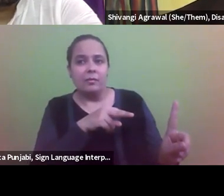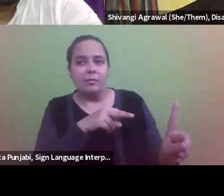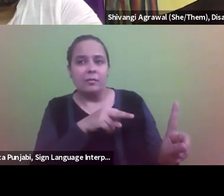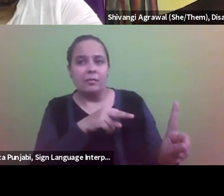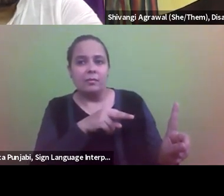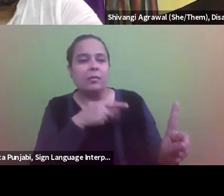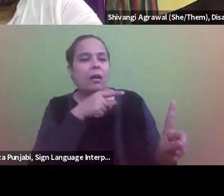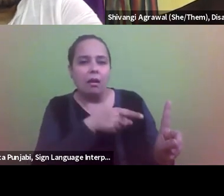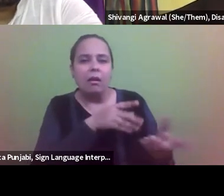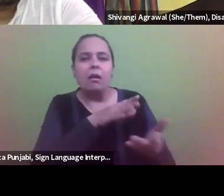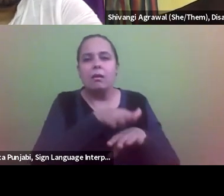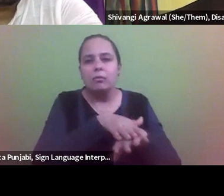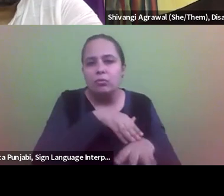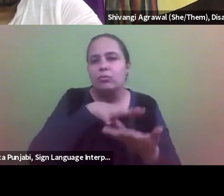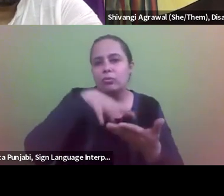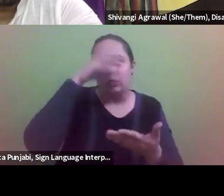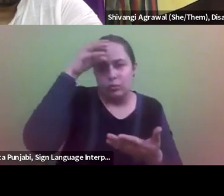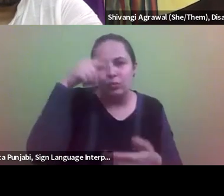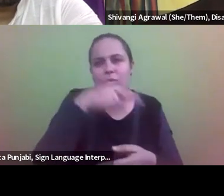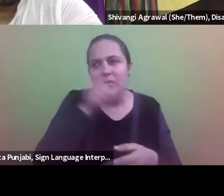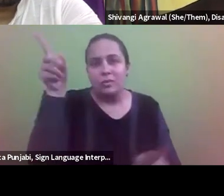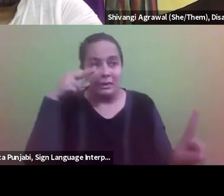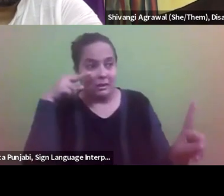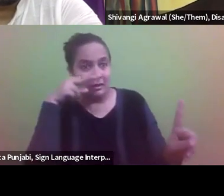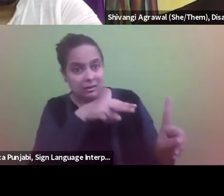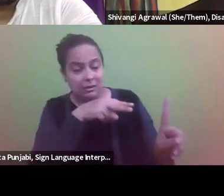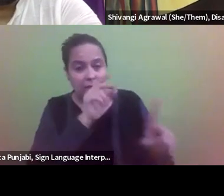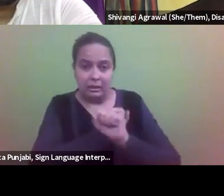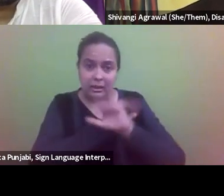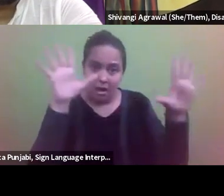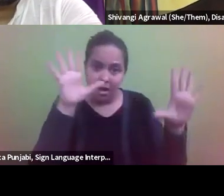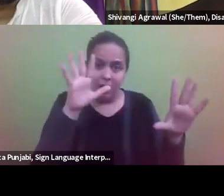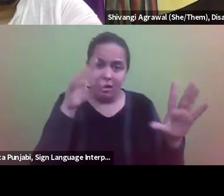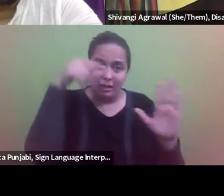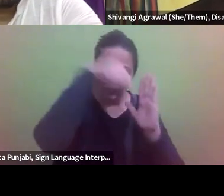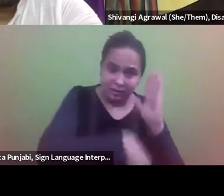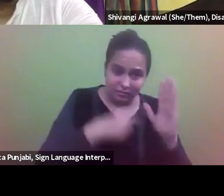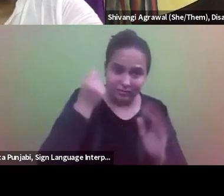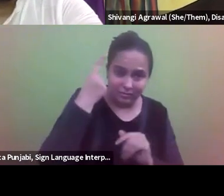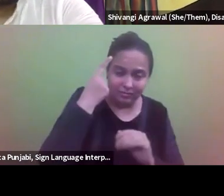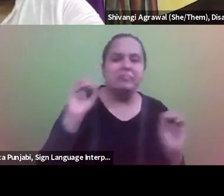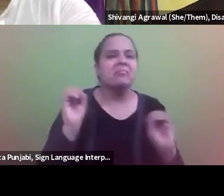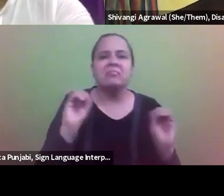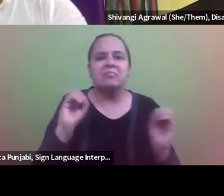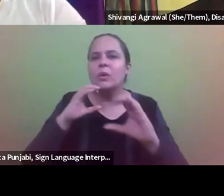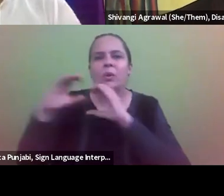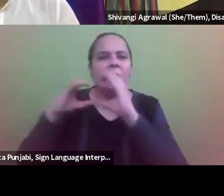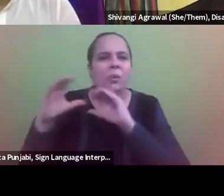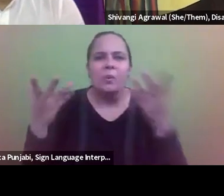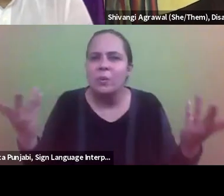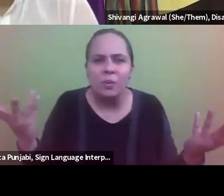learning disabilities has, but is by learning, by being friends with them, by going on dates with them,